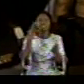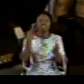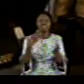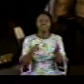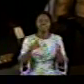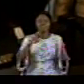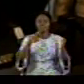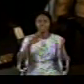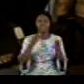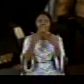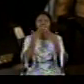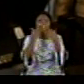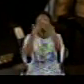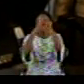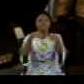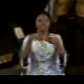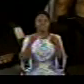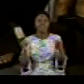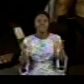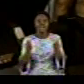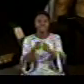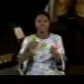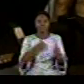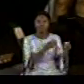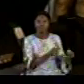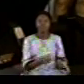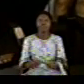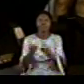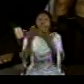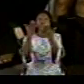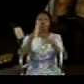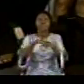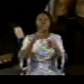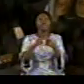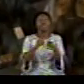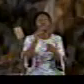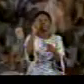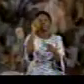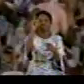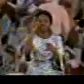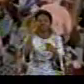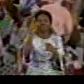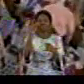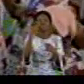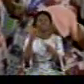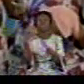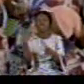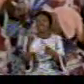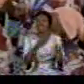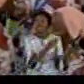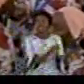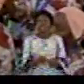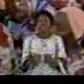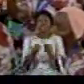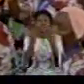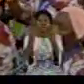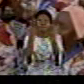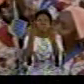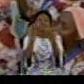sacrifices of thanksgiving. And we offer up to you the